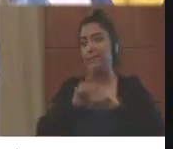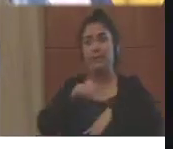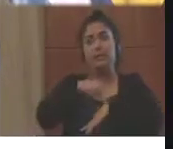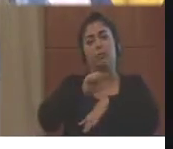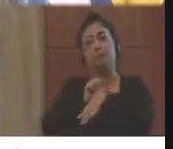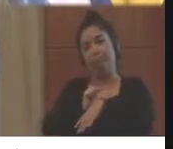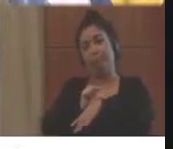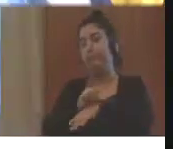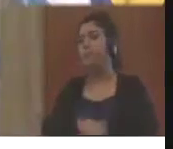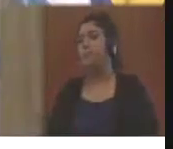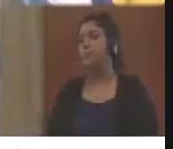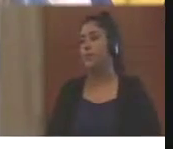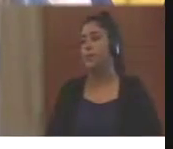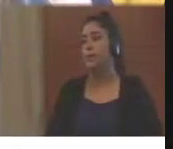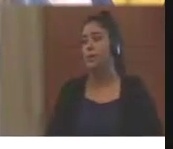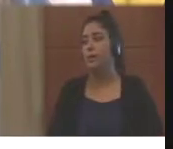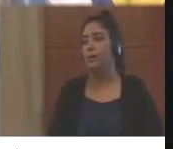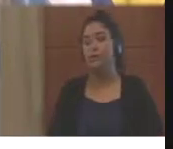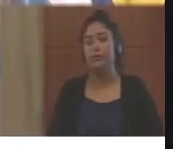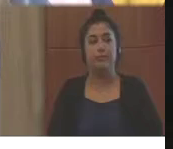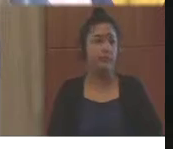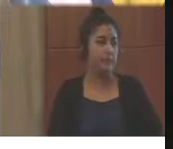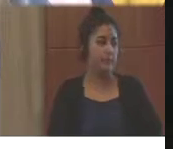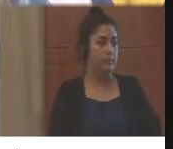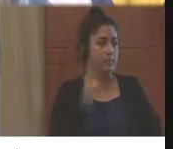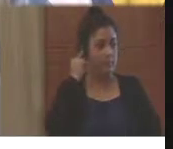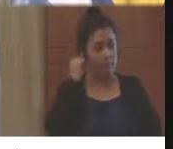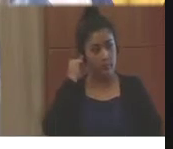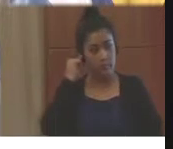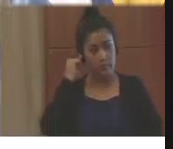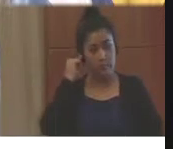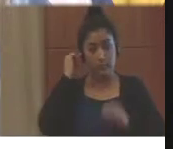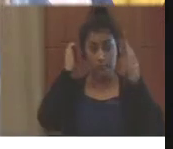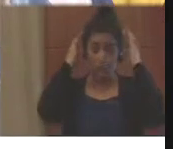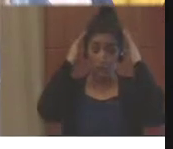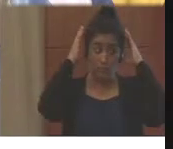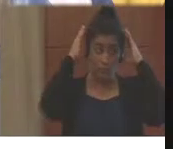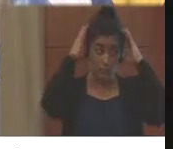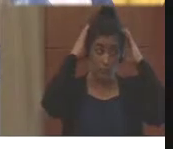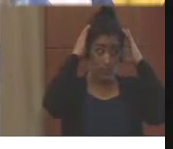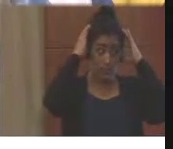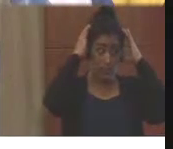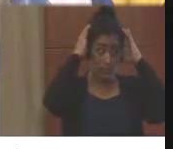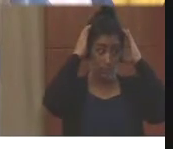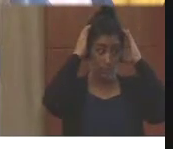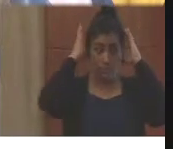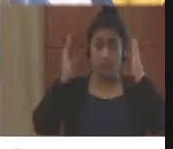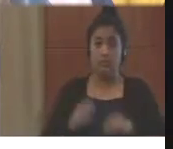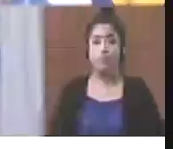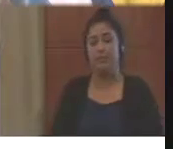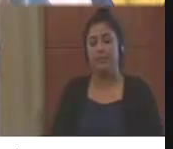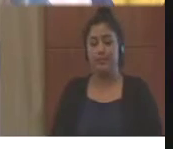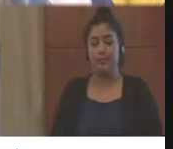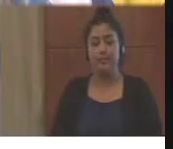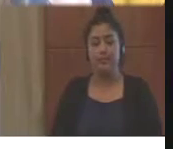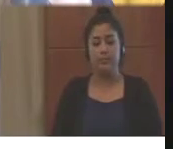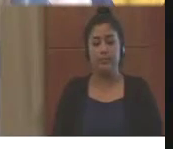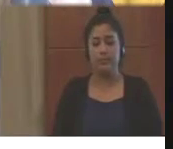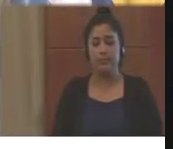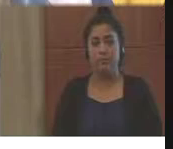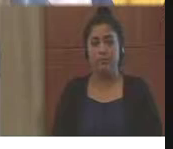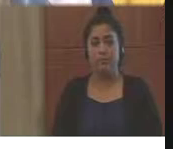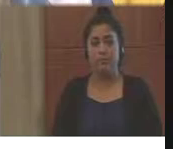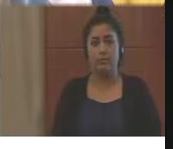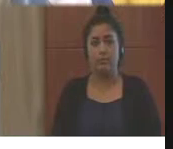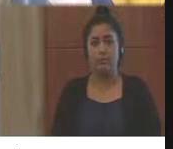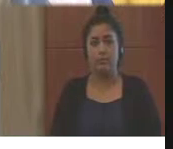essence. Estoy aquí representando grupos de mujeres que trabajan para